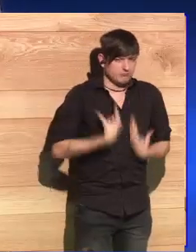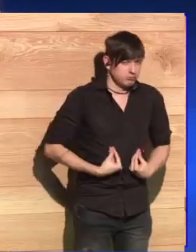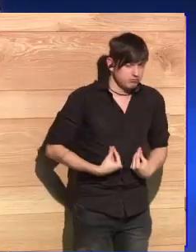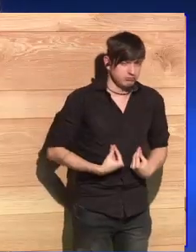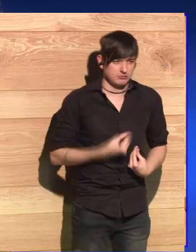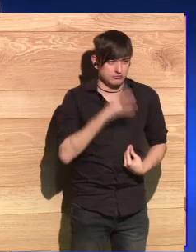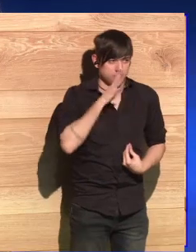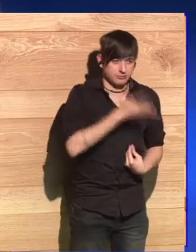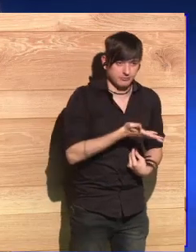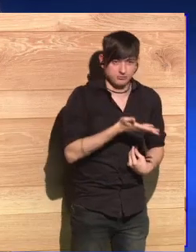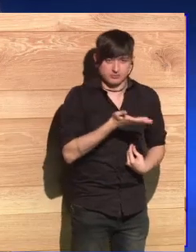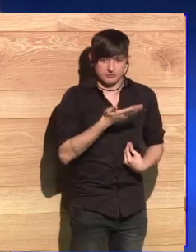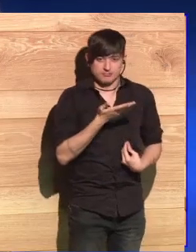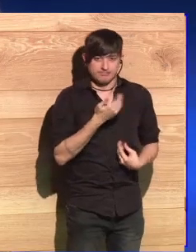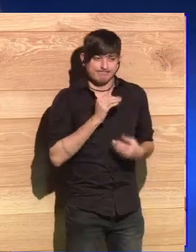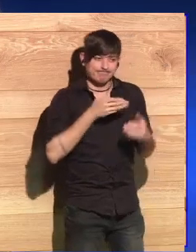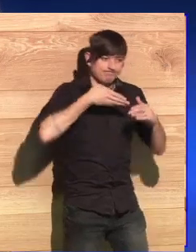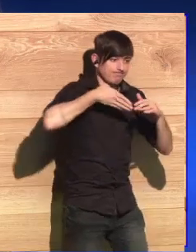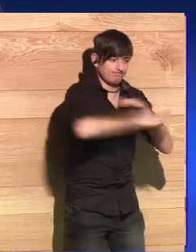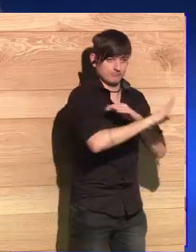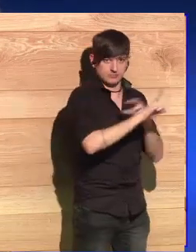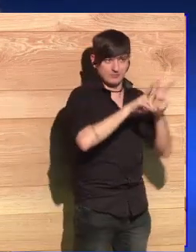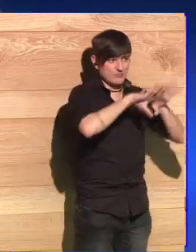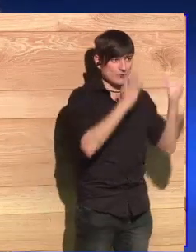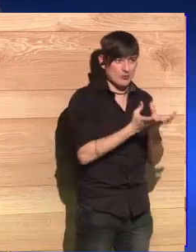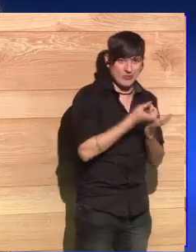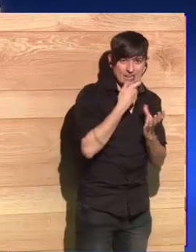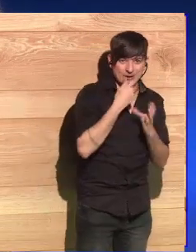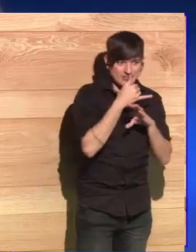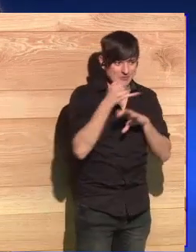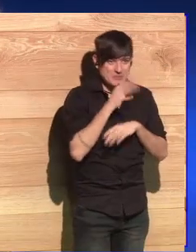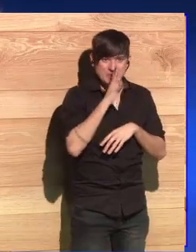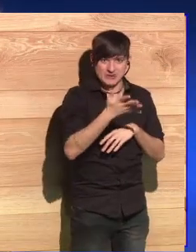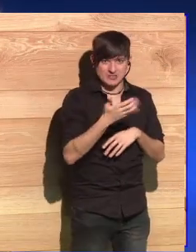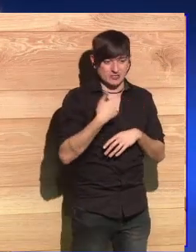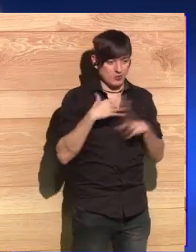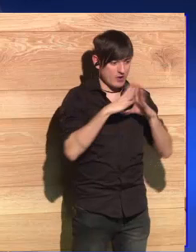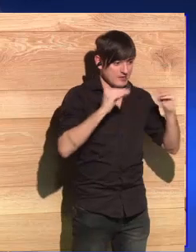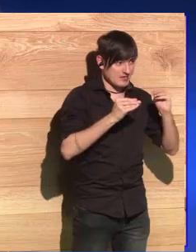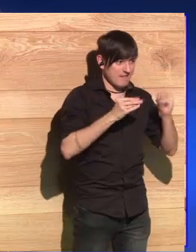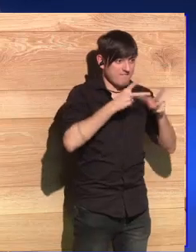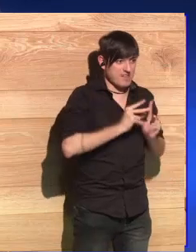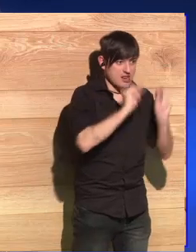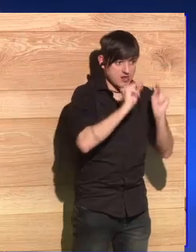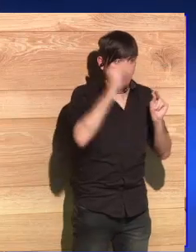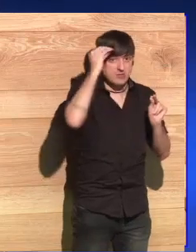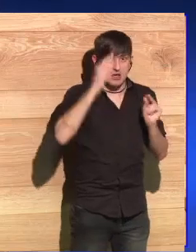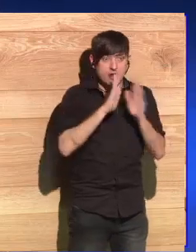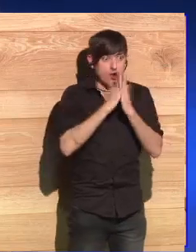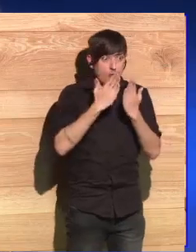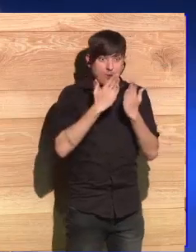thought when I got out of college that I would publish my first novel by the time I was 25, and that